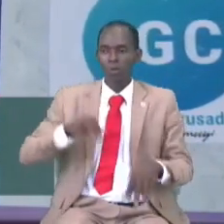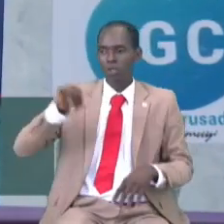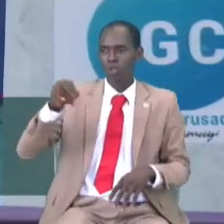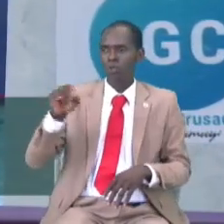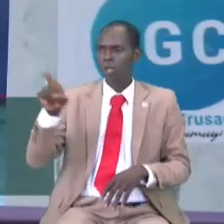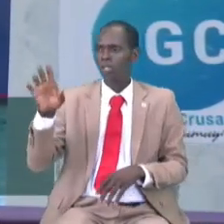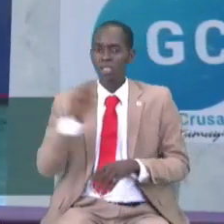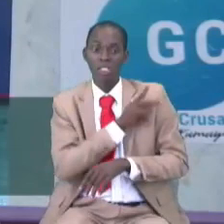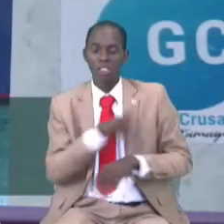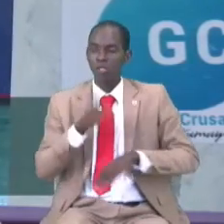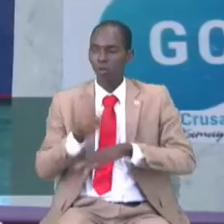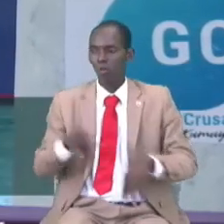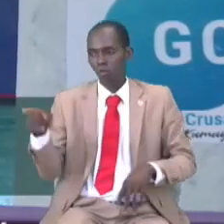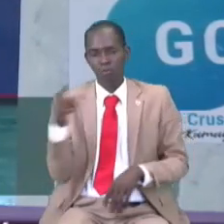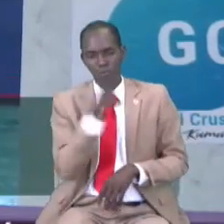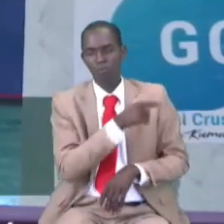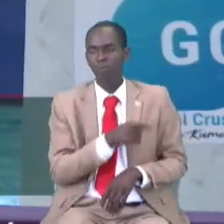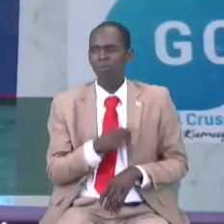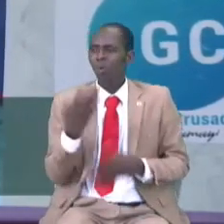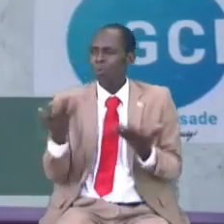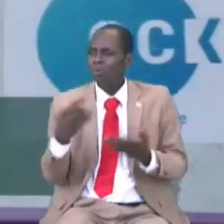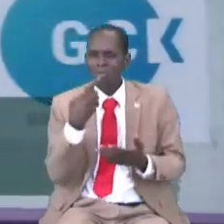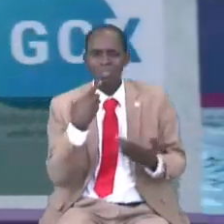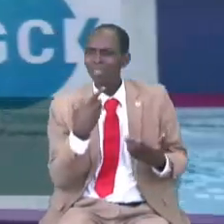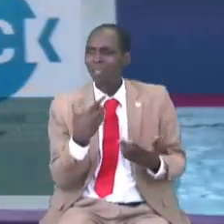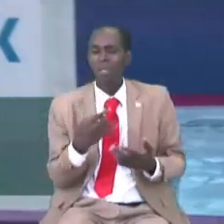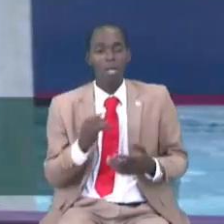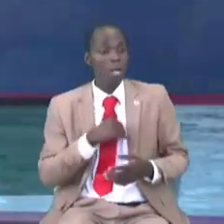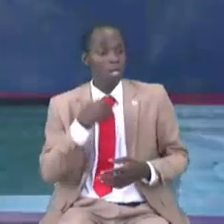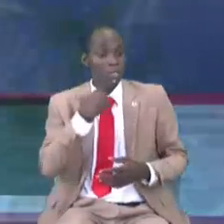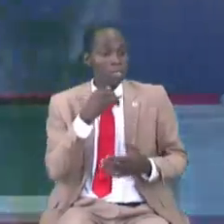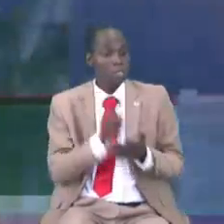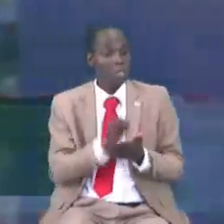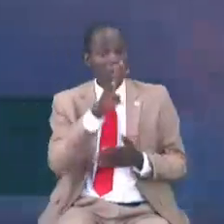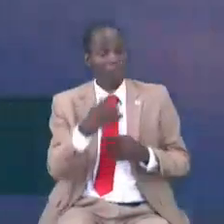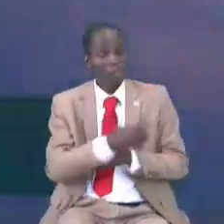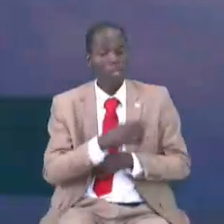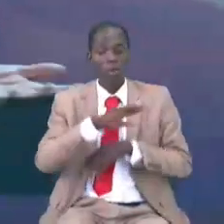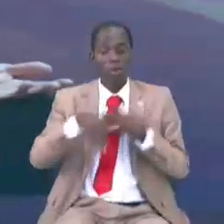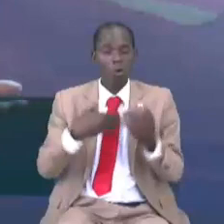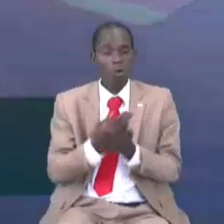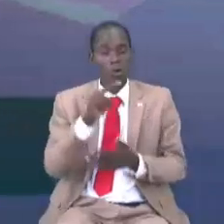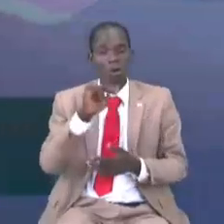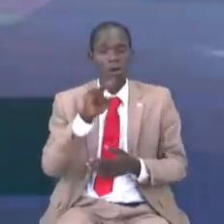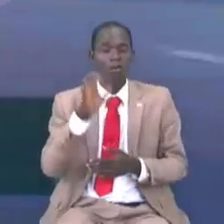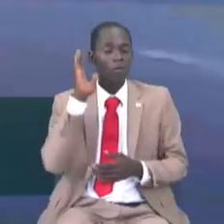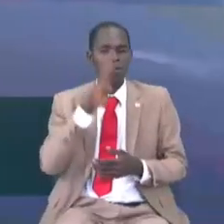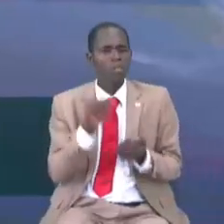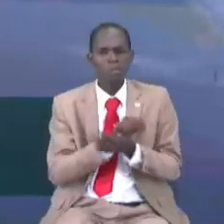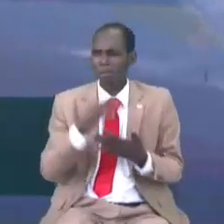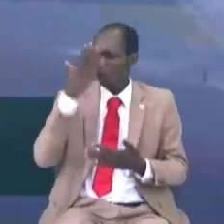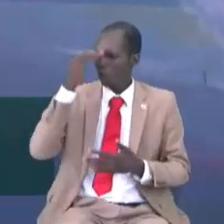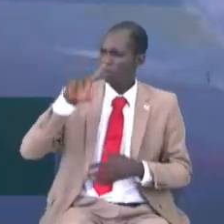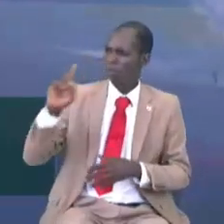40 days and Nineveh shall be destroyed. Why? Because you are wicked, because you are